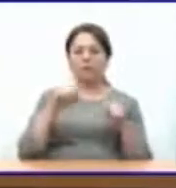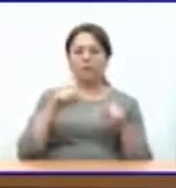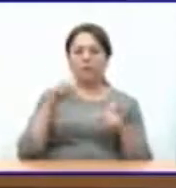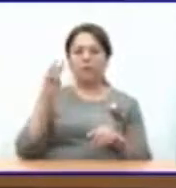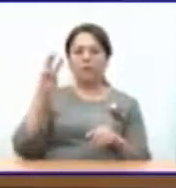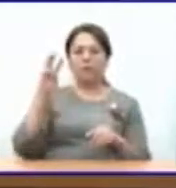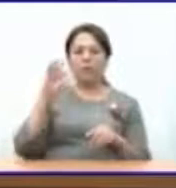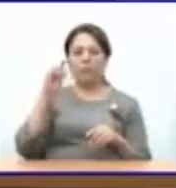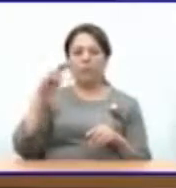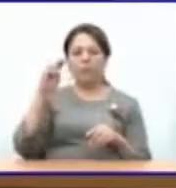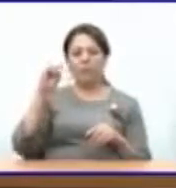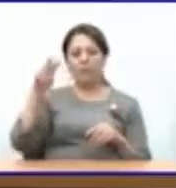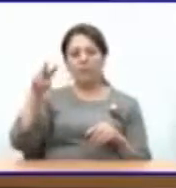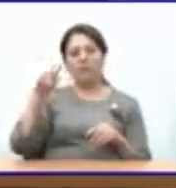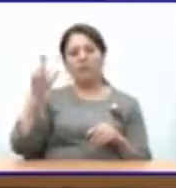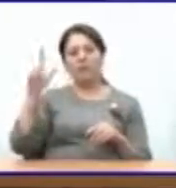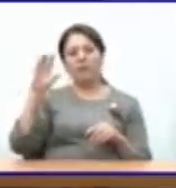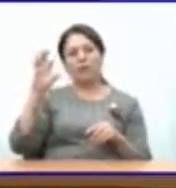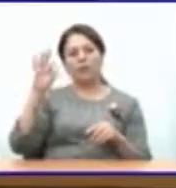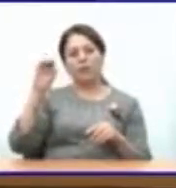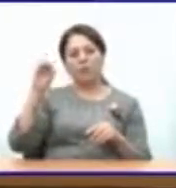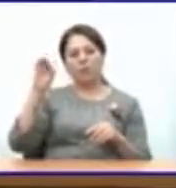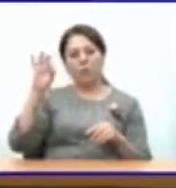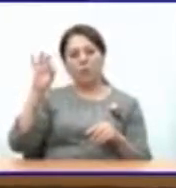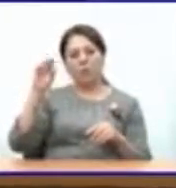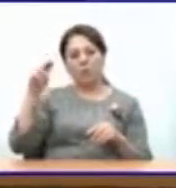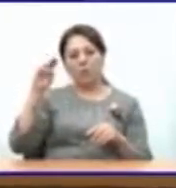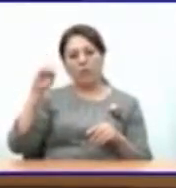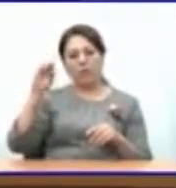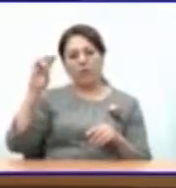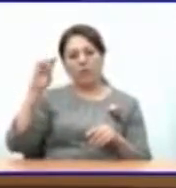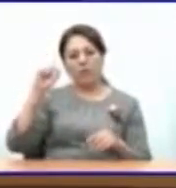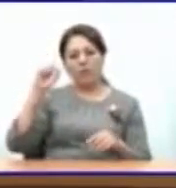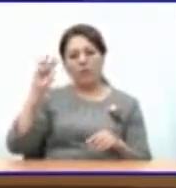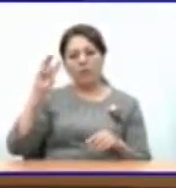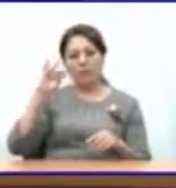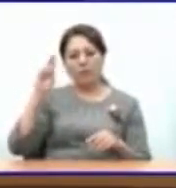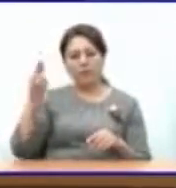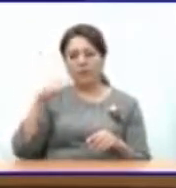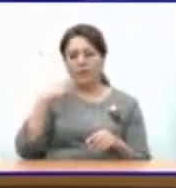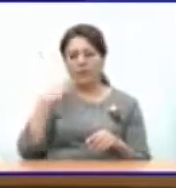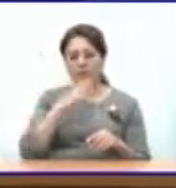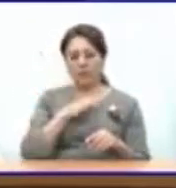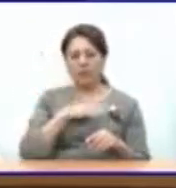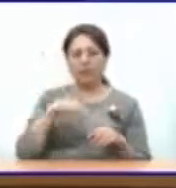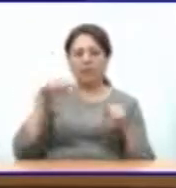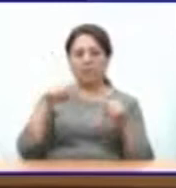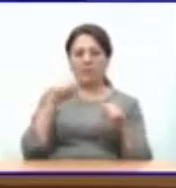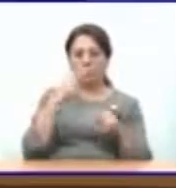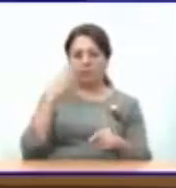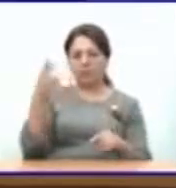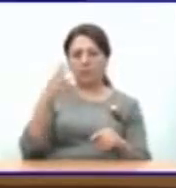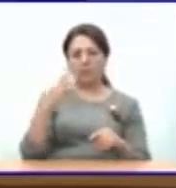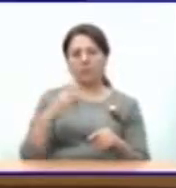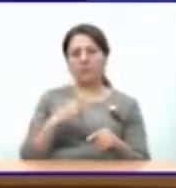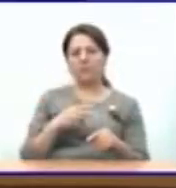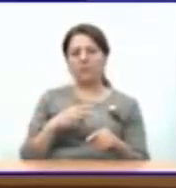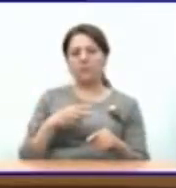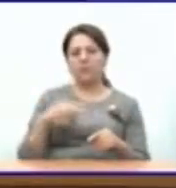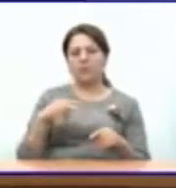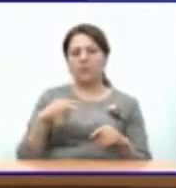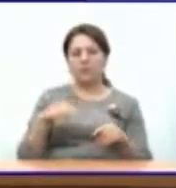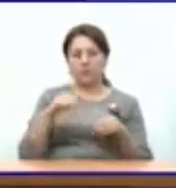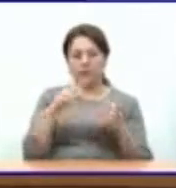geodinamo modeli deb nomlanadi. Bu yerda siz kuch chiziqlarini ko'rib turibsiz. Yaxshilab modelga e'tibor bergan